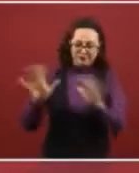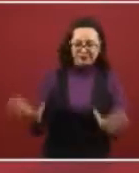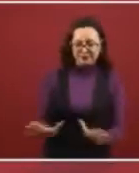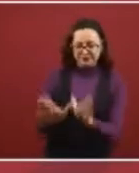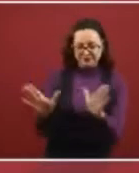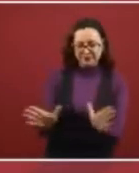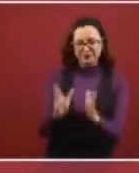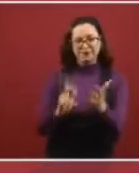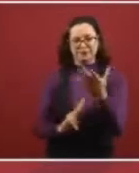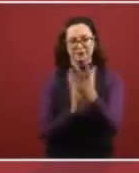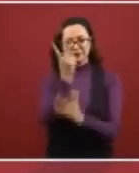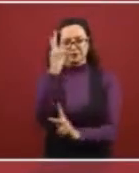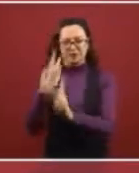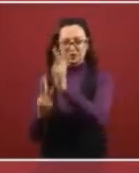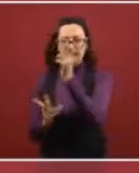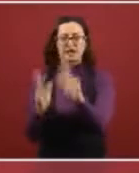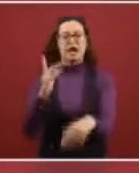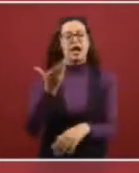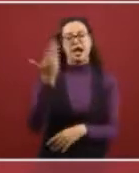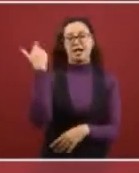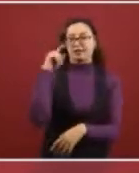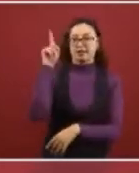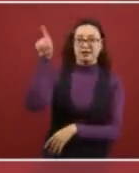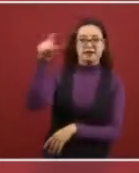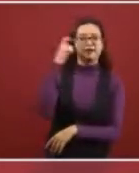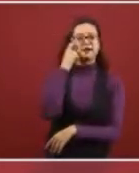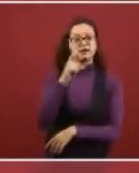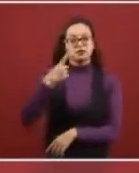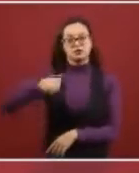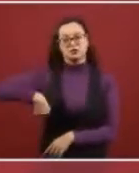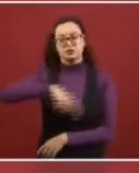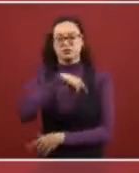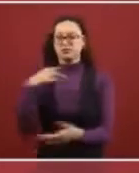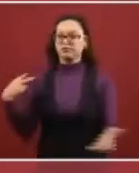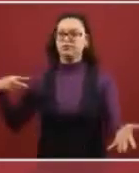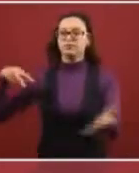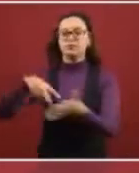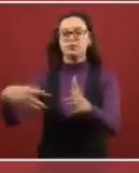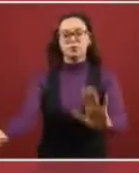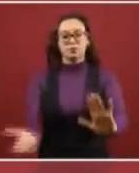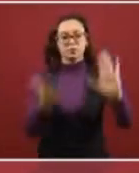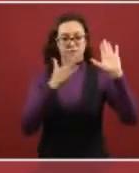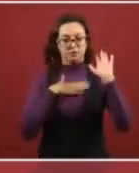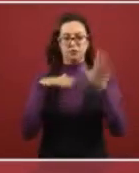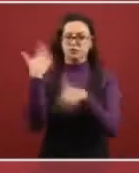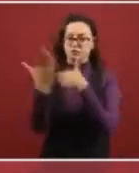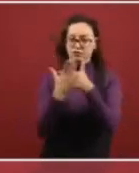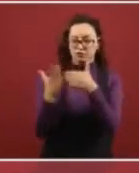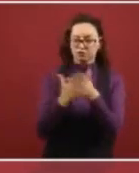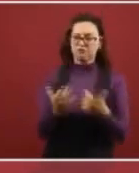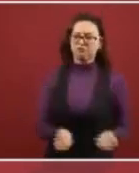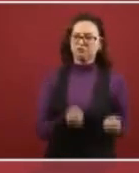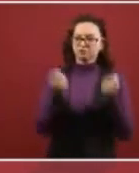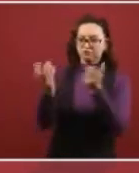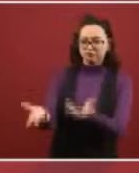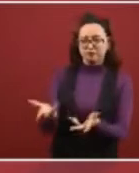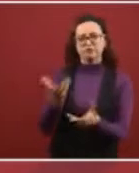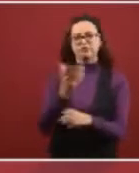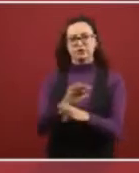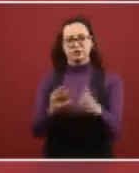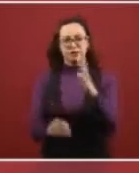se hizo we came to an agreement and made the commitment to deliver the